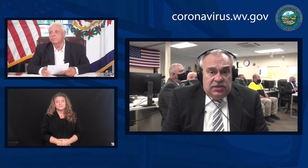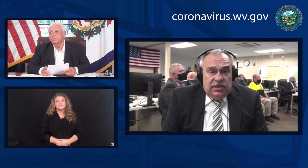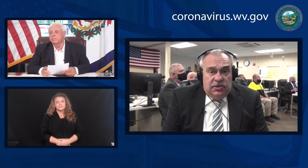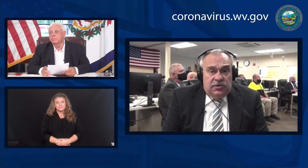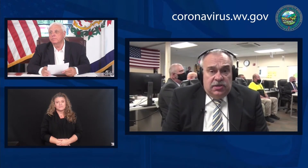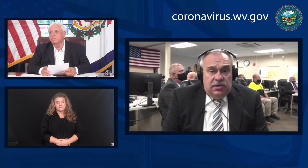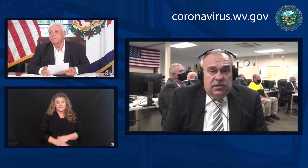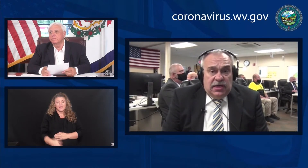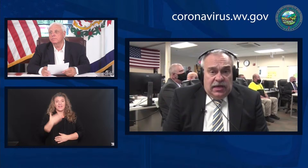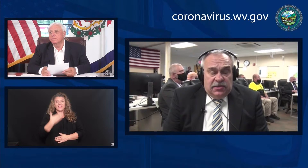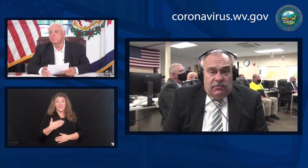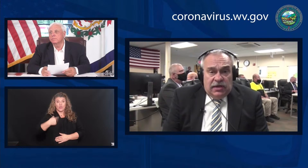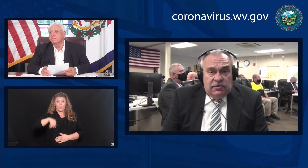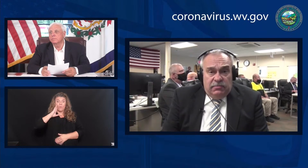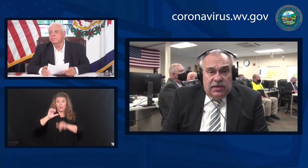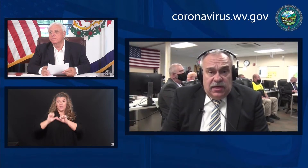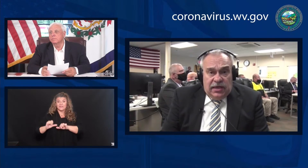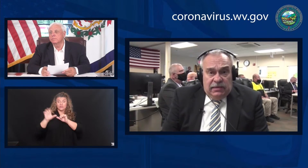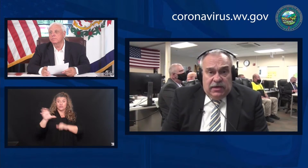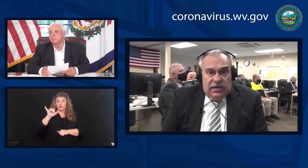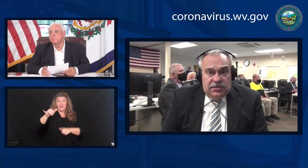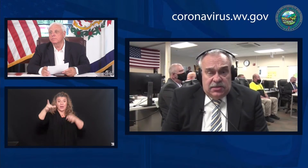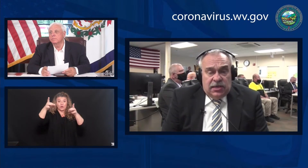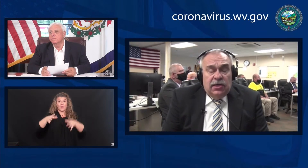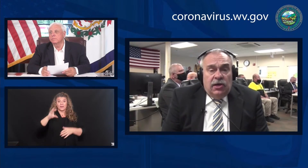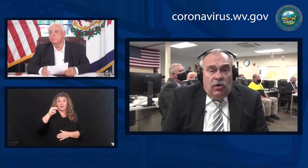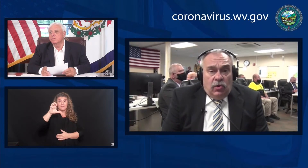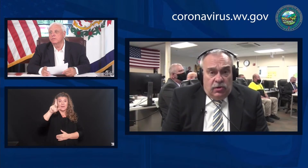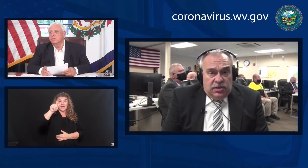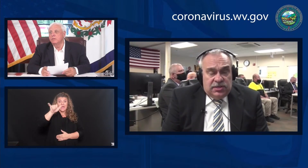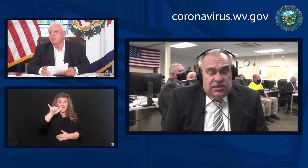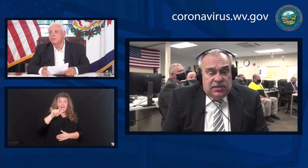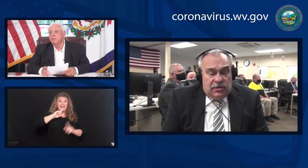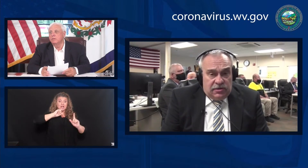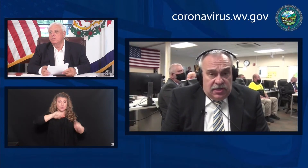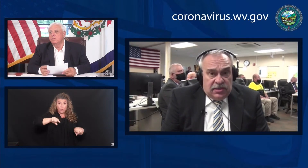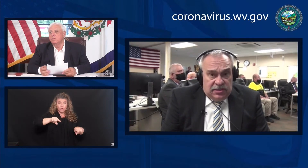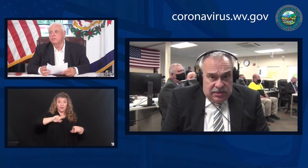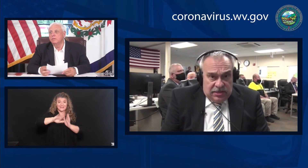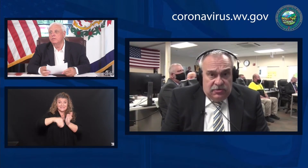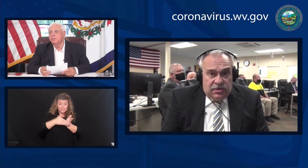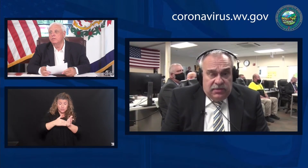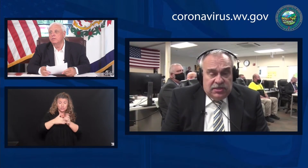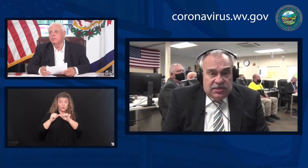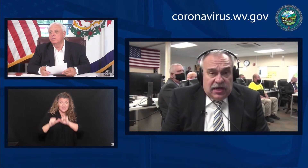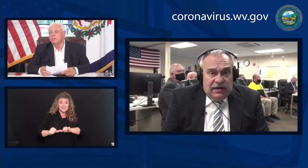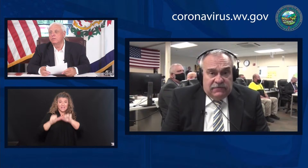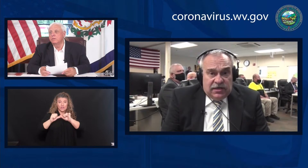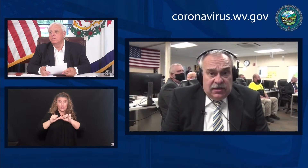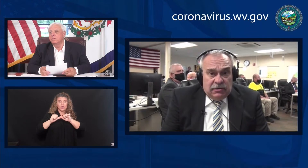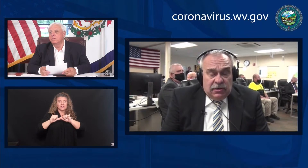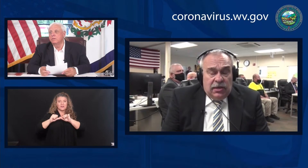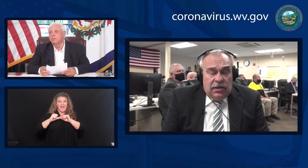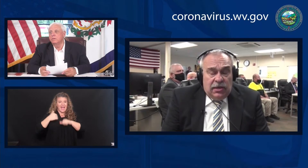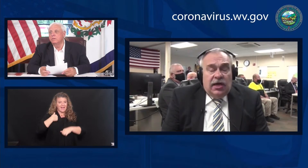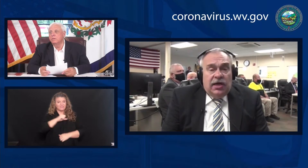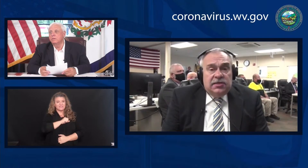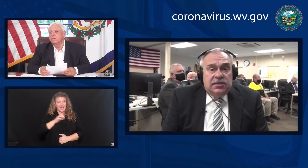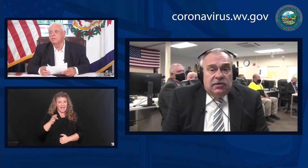We'll continue to do that. Director McCabe has ordered the center to continue to be staffed